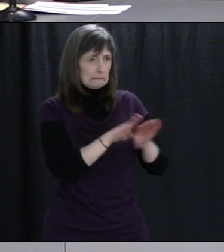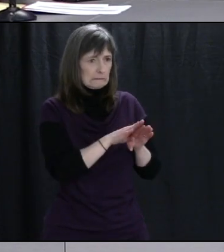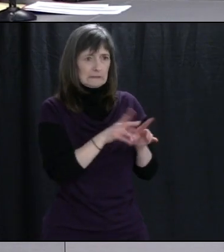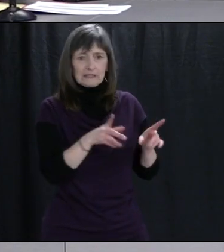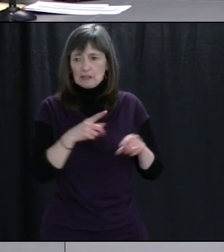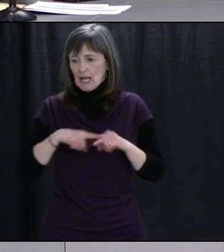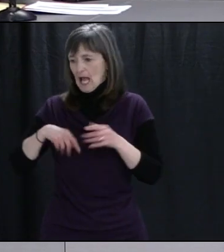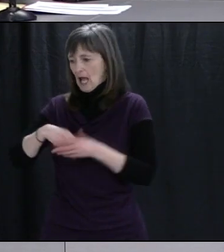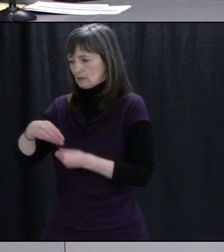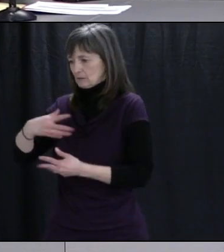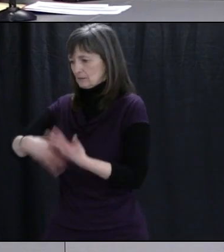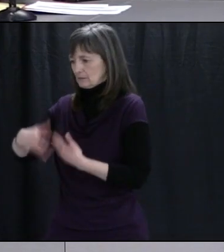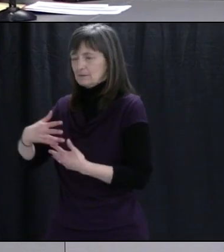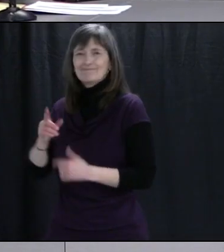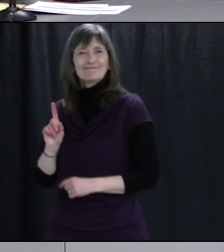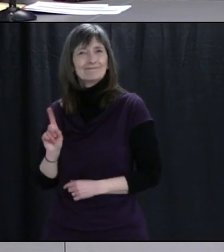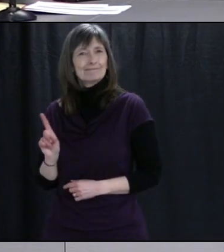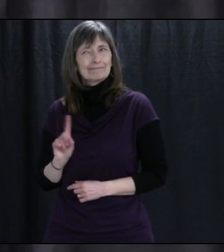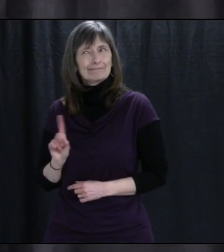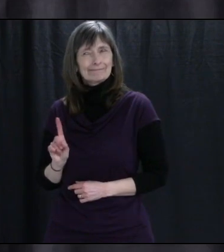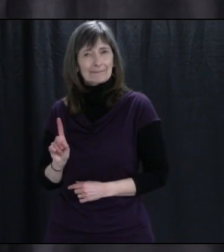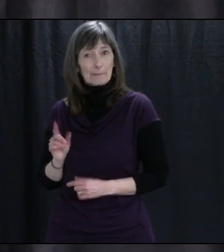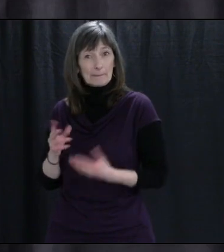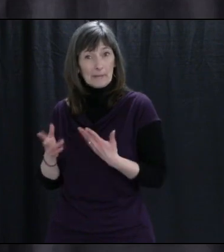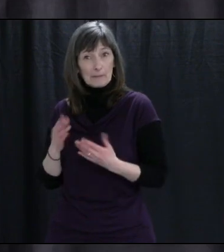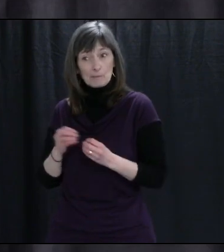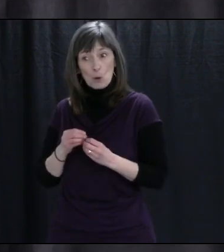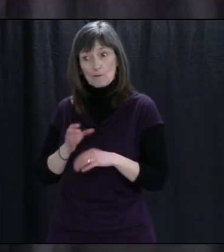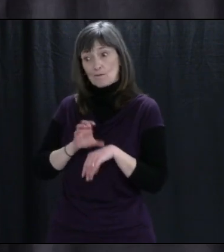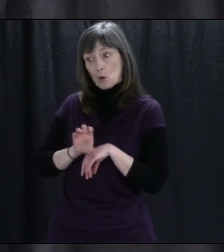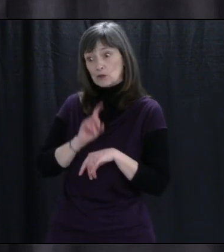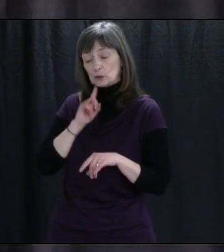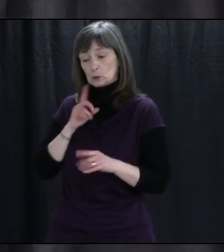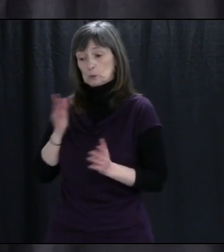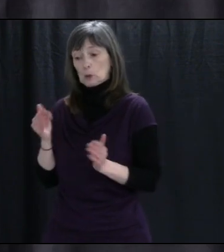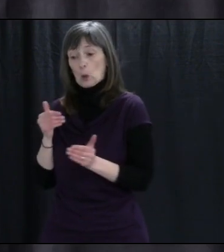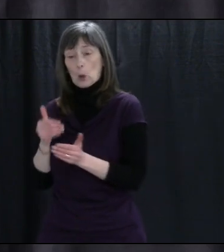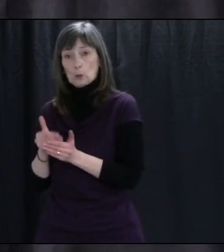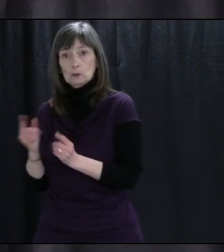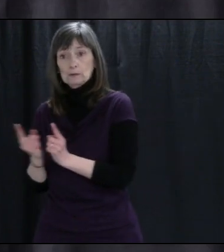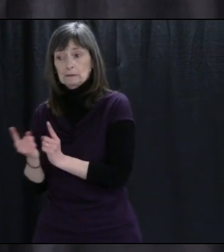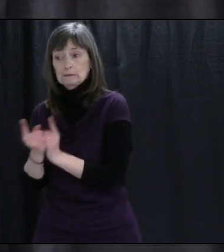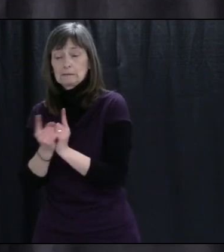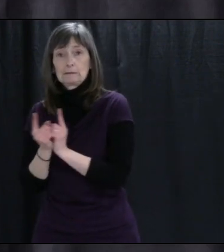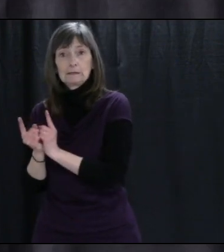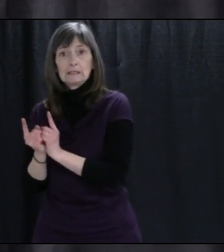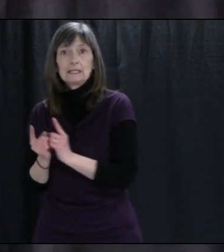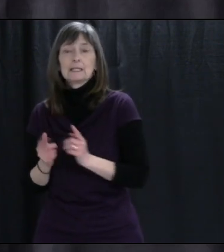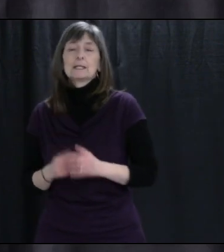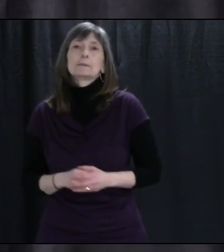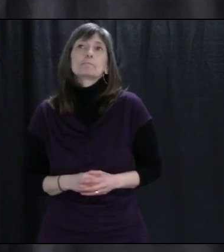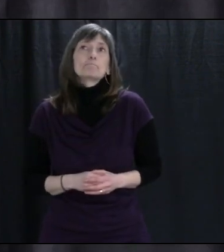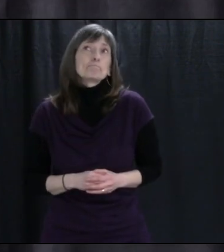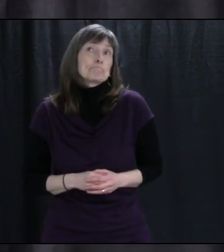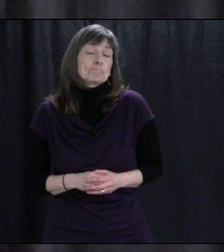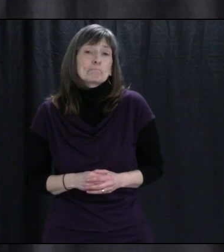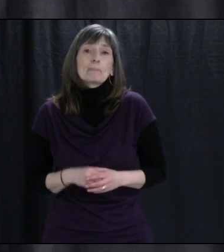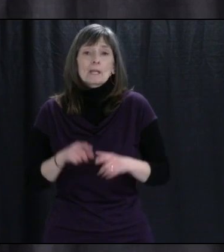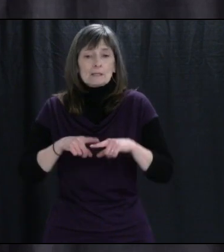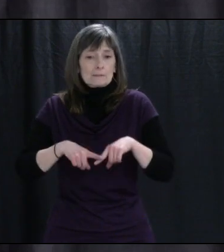spread of COVID-19? So I think with a lot of these decisions, you have to look at the situation. I